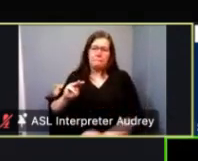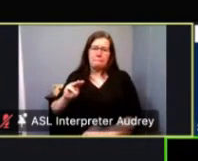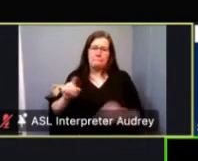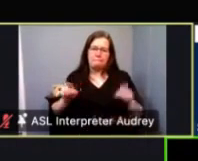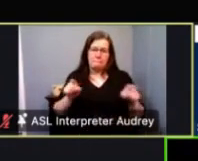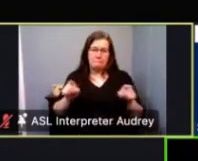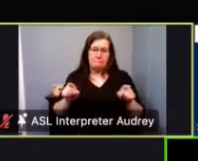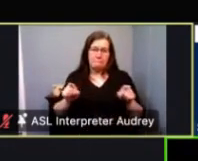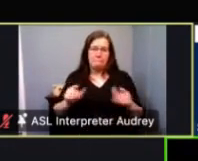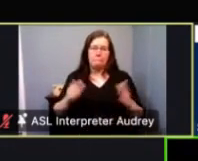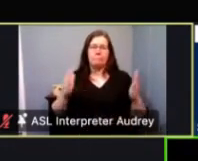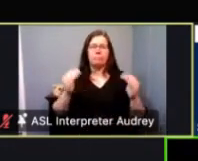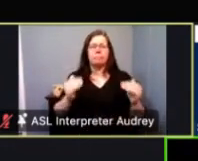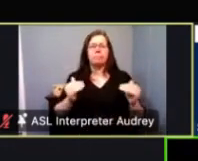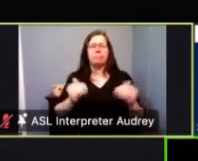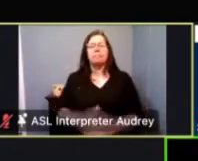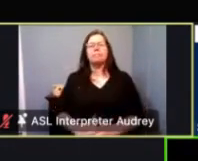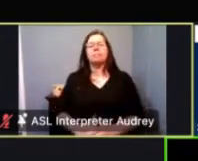Next slide.